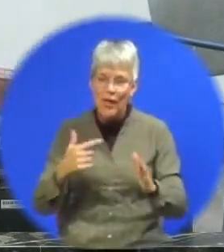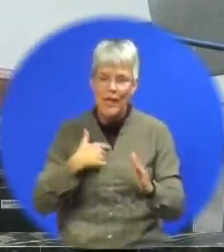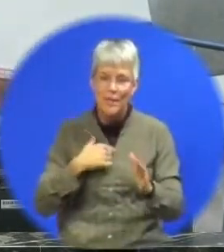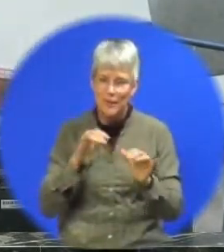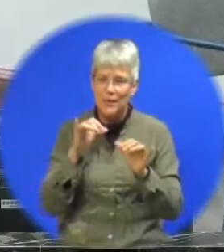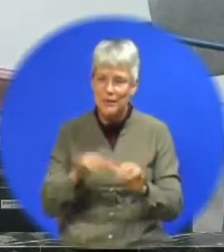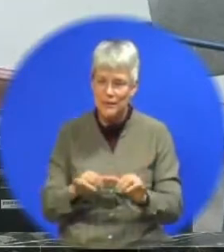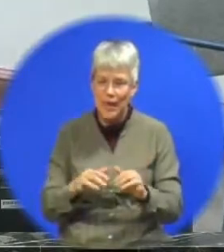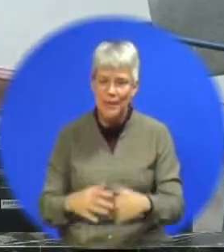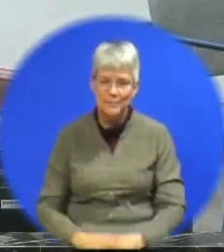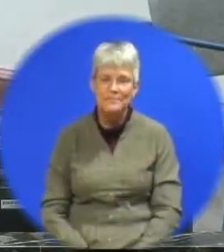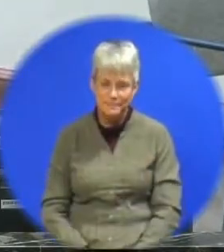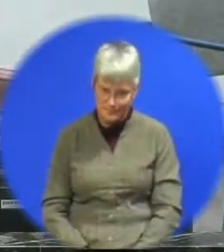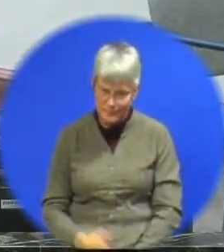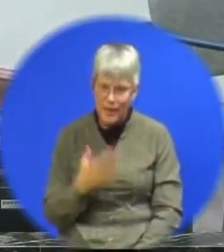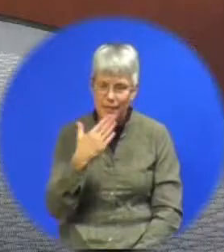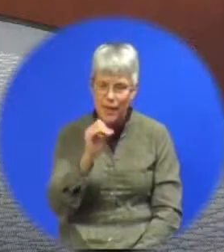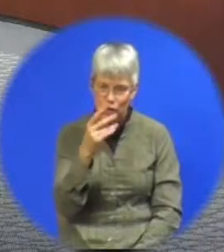Sharon.